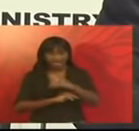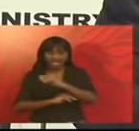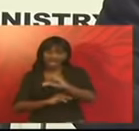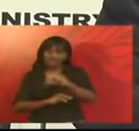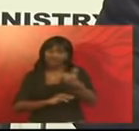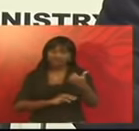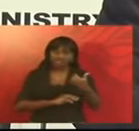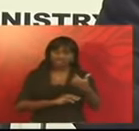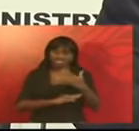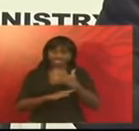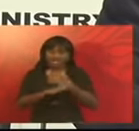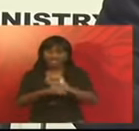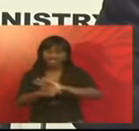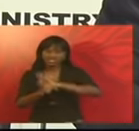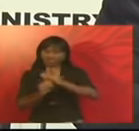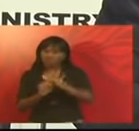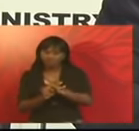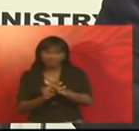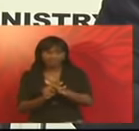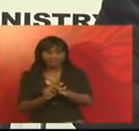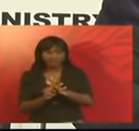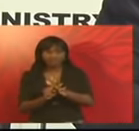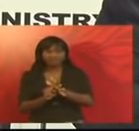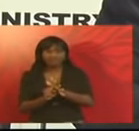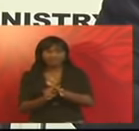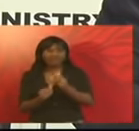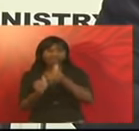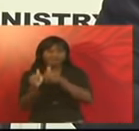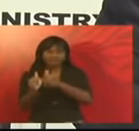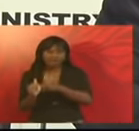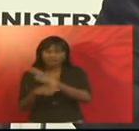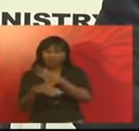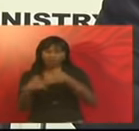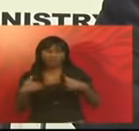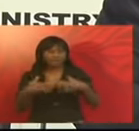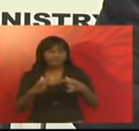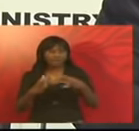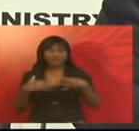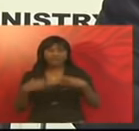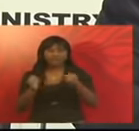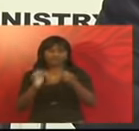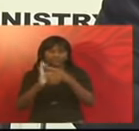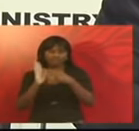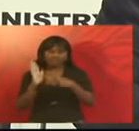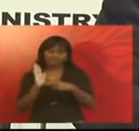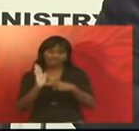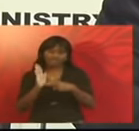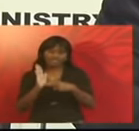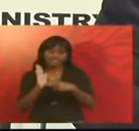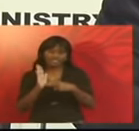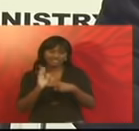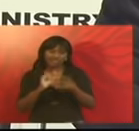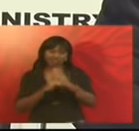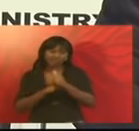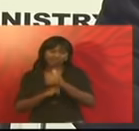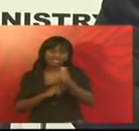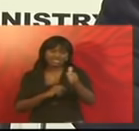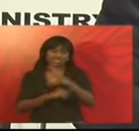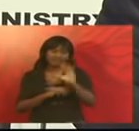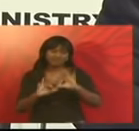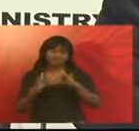the COVID-19. Play your part by following the current public health guidelines and regulations. Protect yourself, your